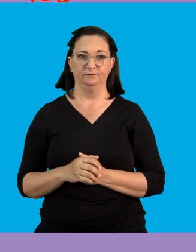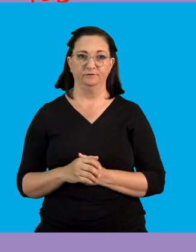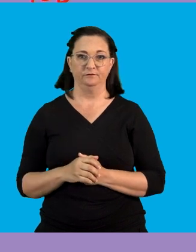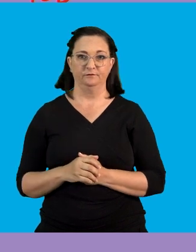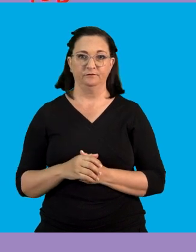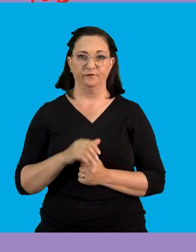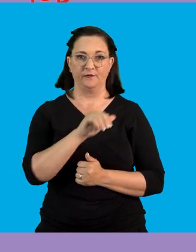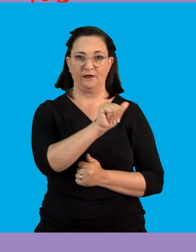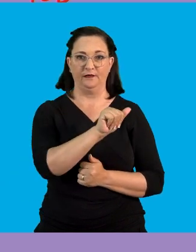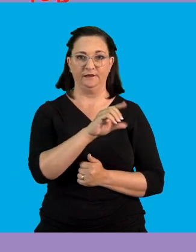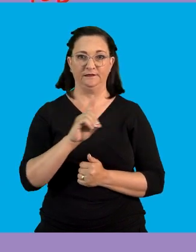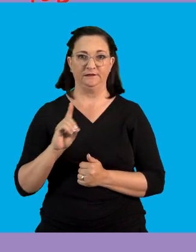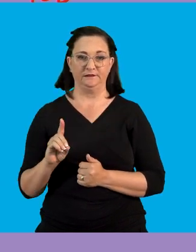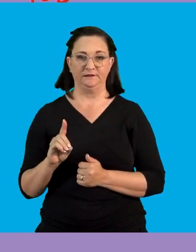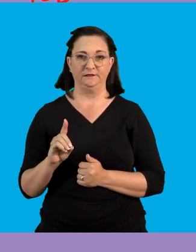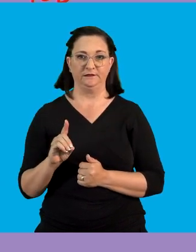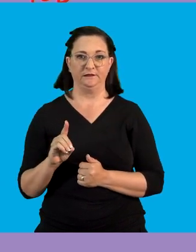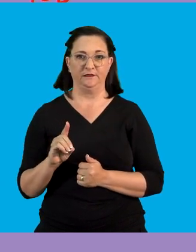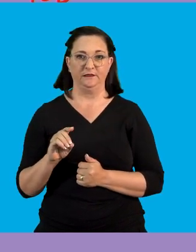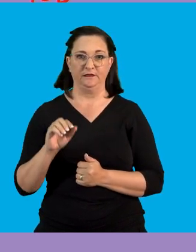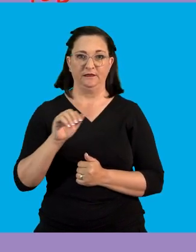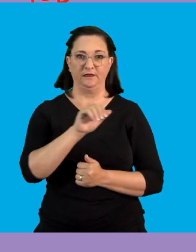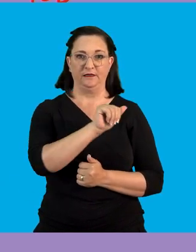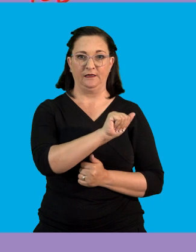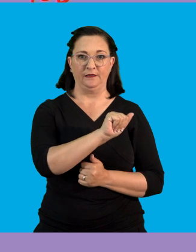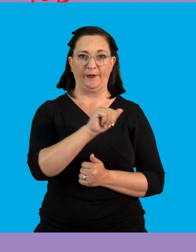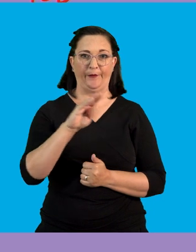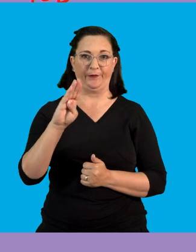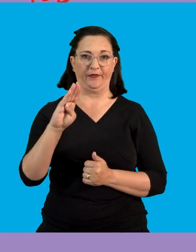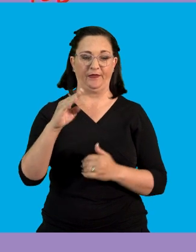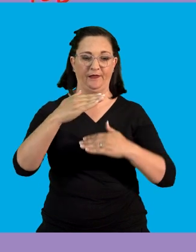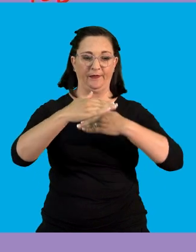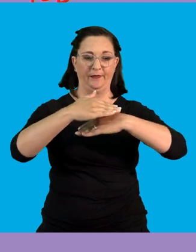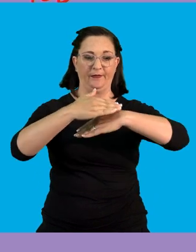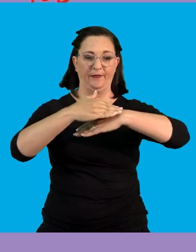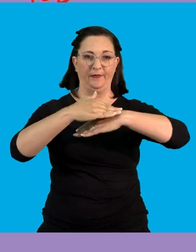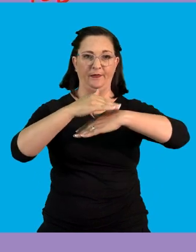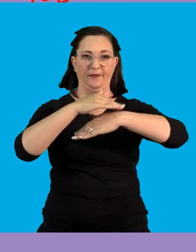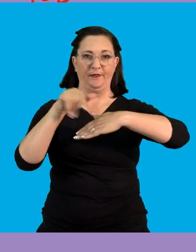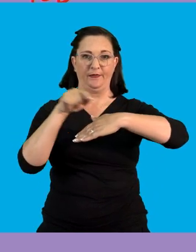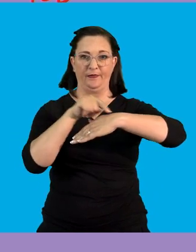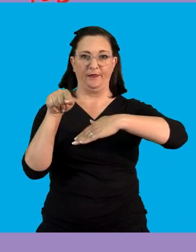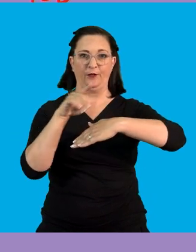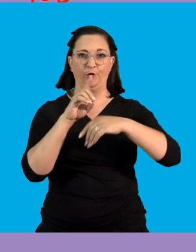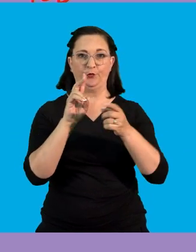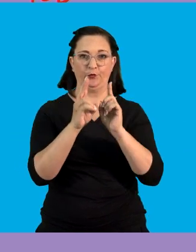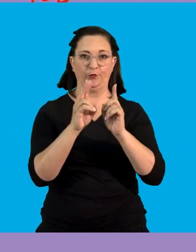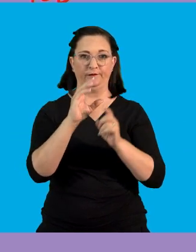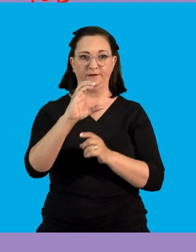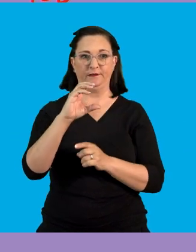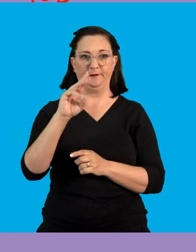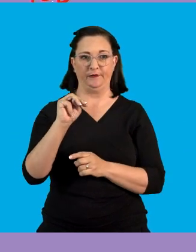that the length of AD is the same as the length of AB. So AD will be equals to 12